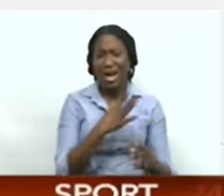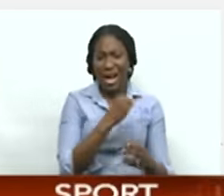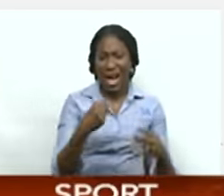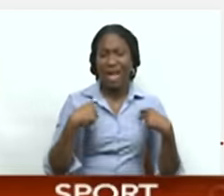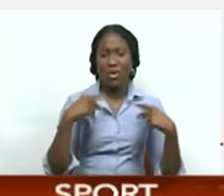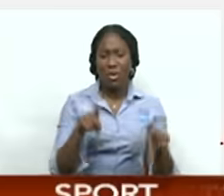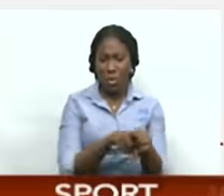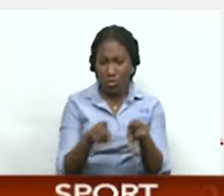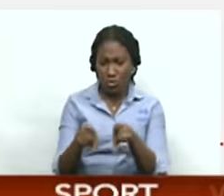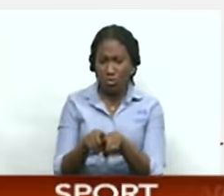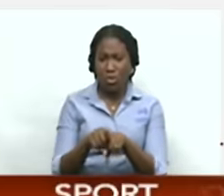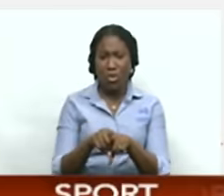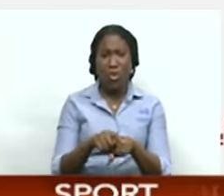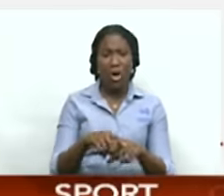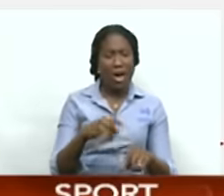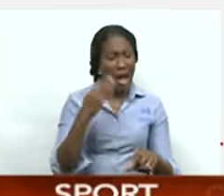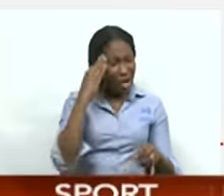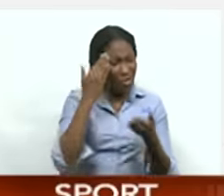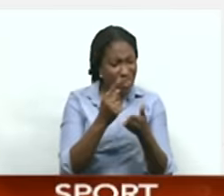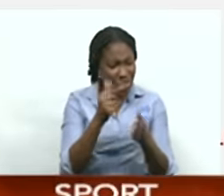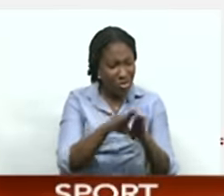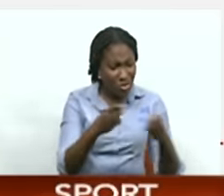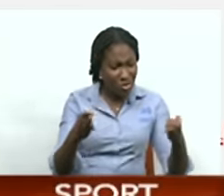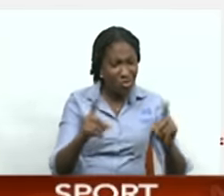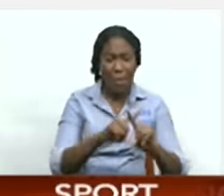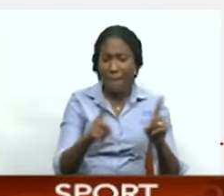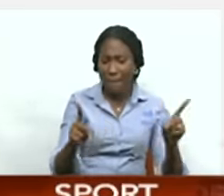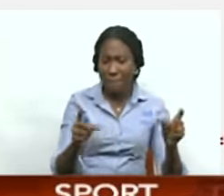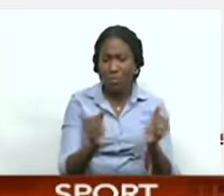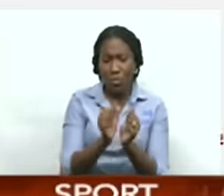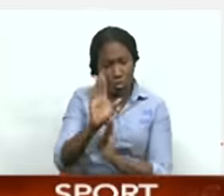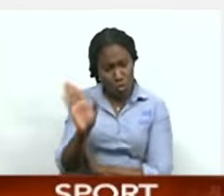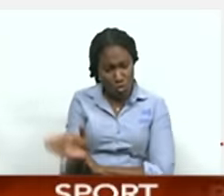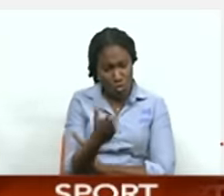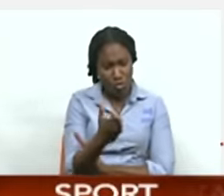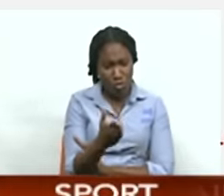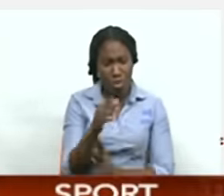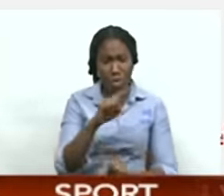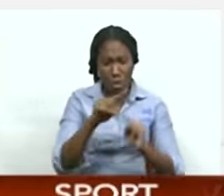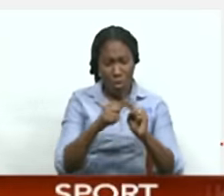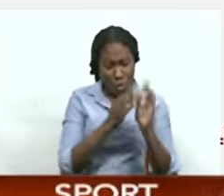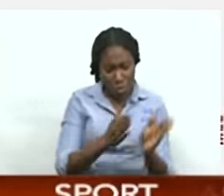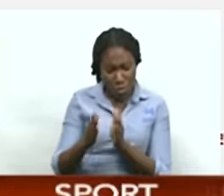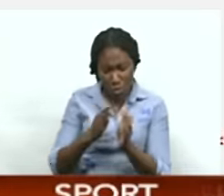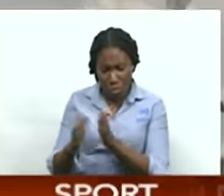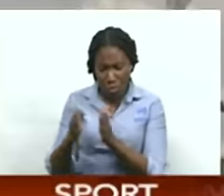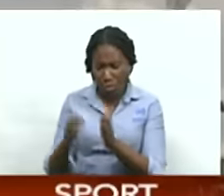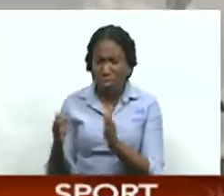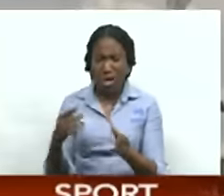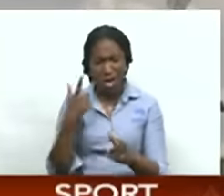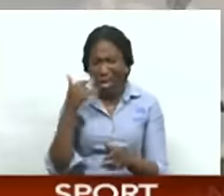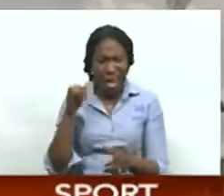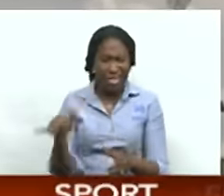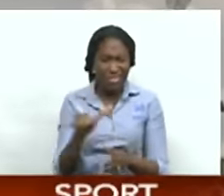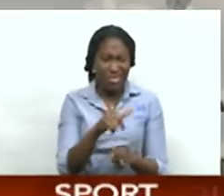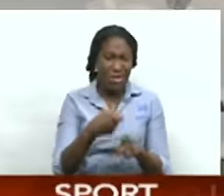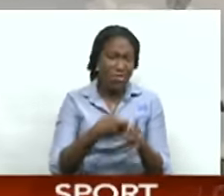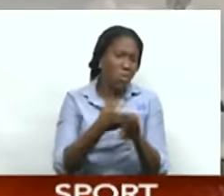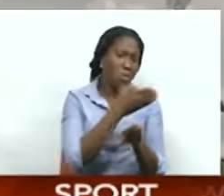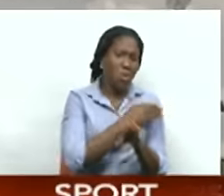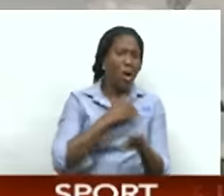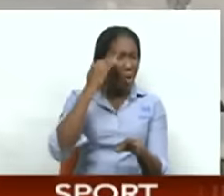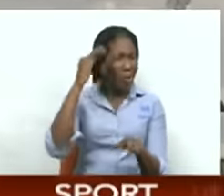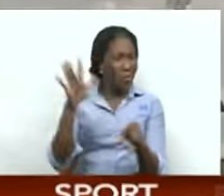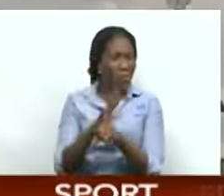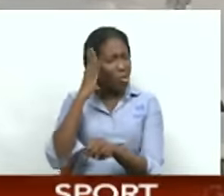But at least from a cricket ops perspective and logistics, it's a pretty similar event. Dering still was not so